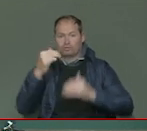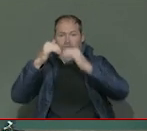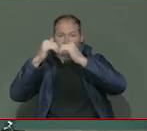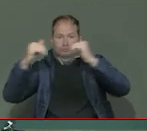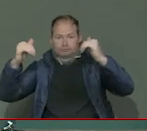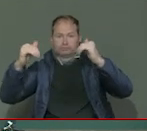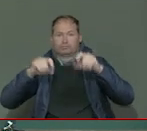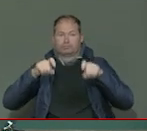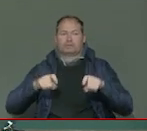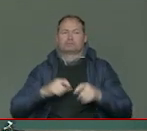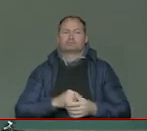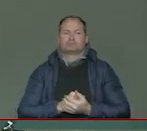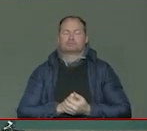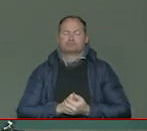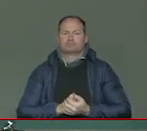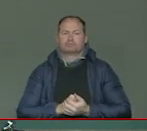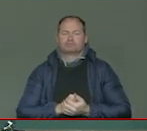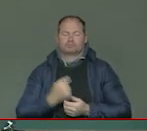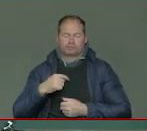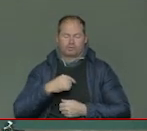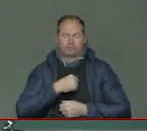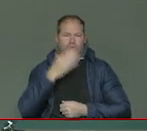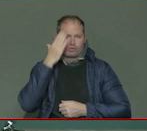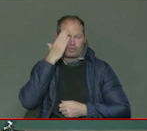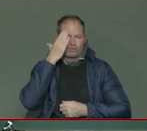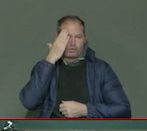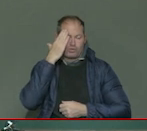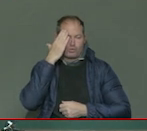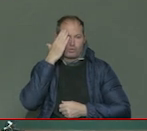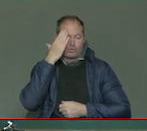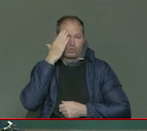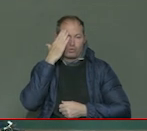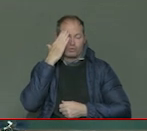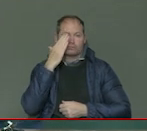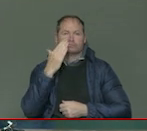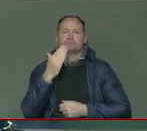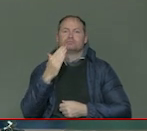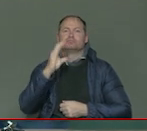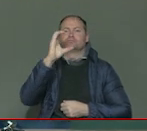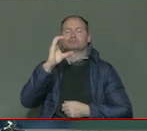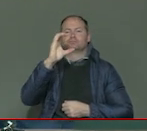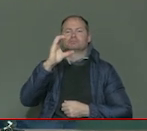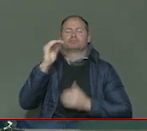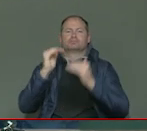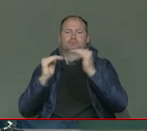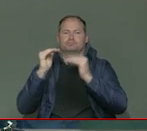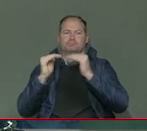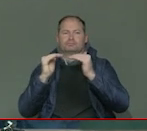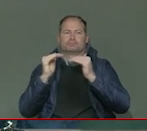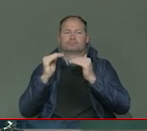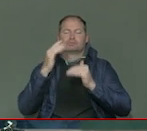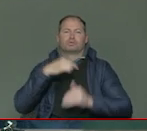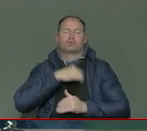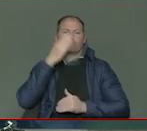columns. So we know, they say here it's a credit balance according to the bank statement, so we know that one must be on